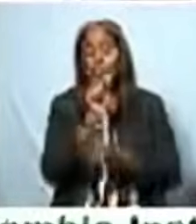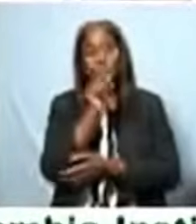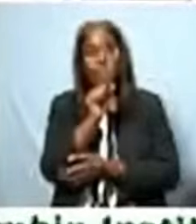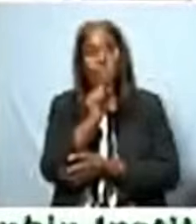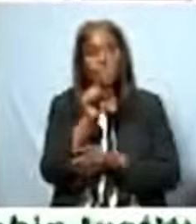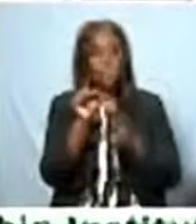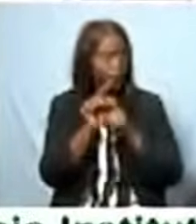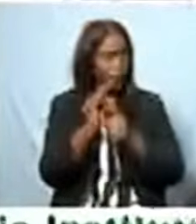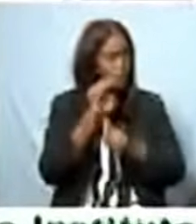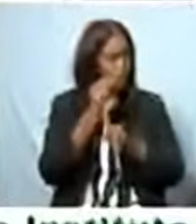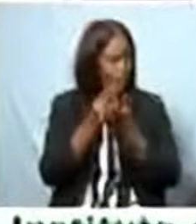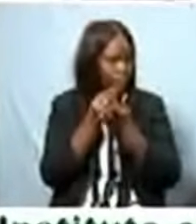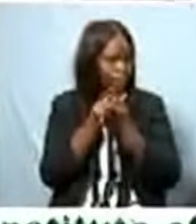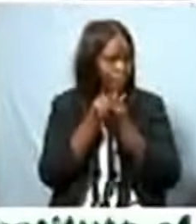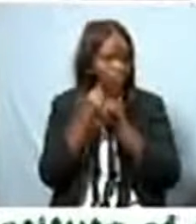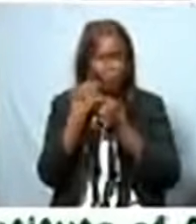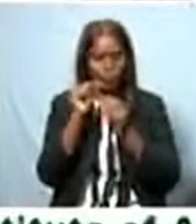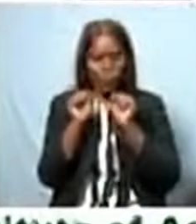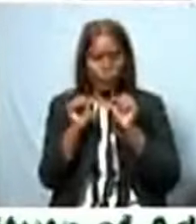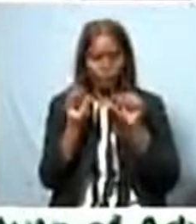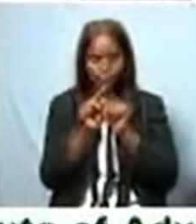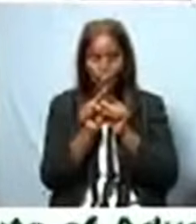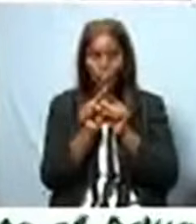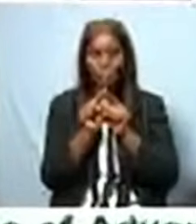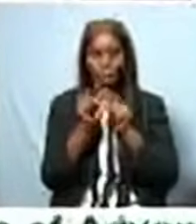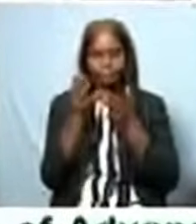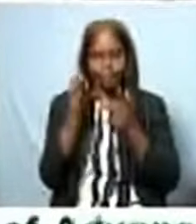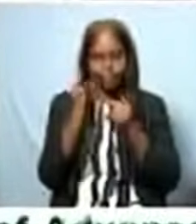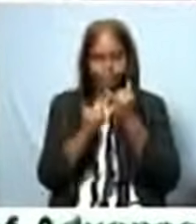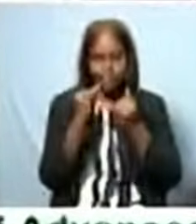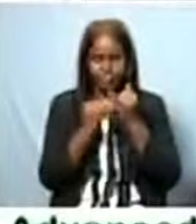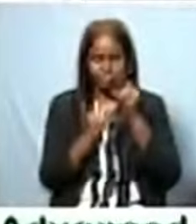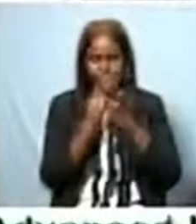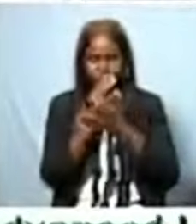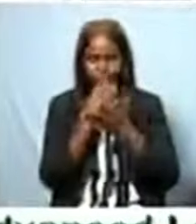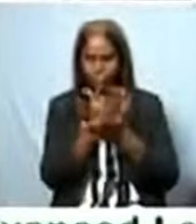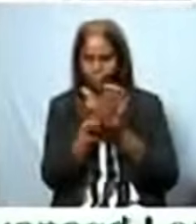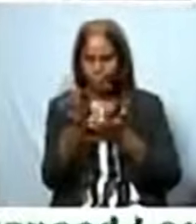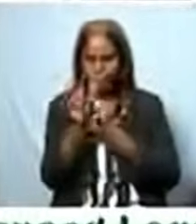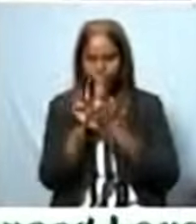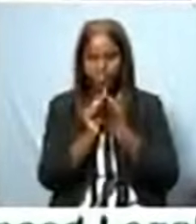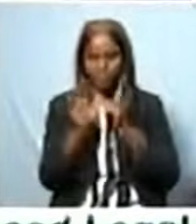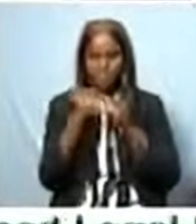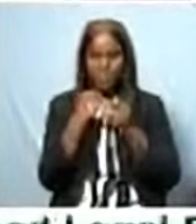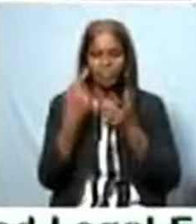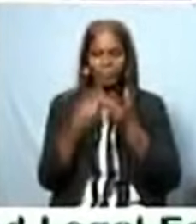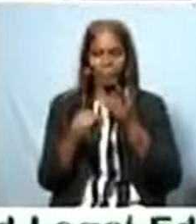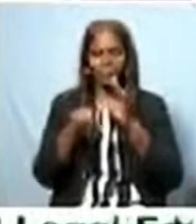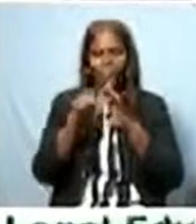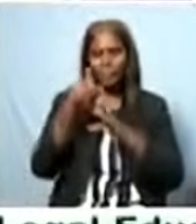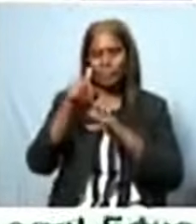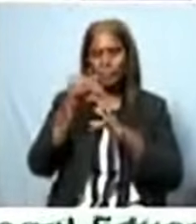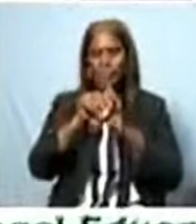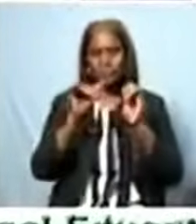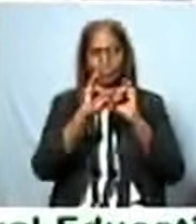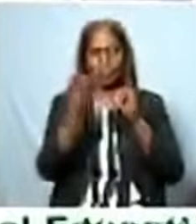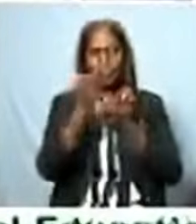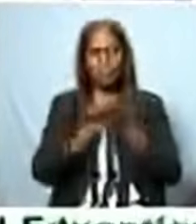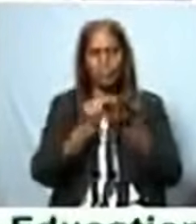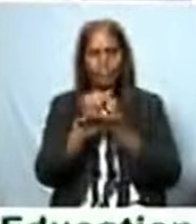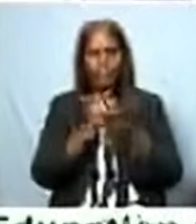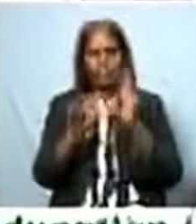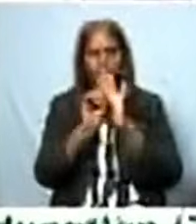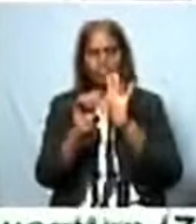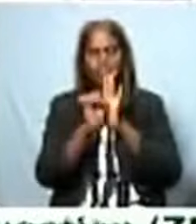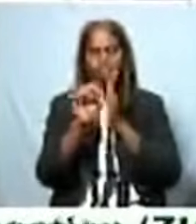the money who can buy lawyers, and some of these lawyers that are trained, find themselves in institutions like